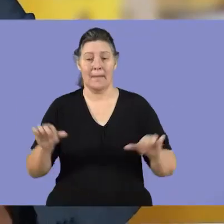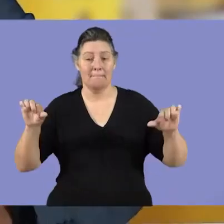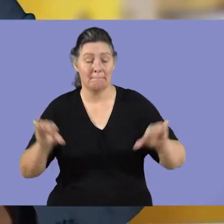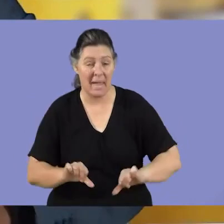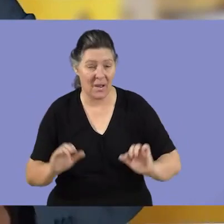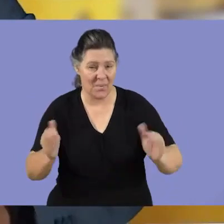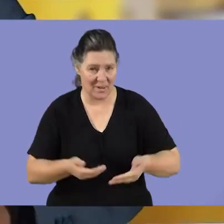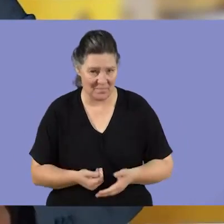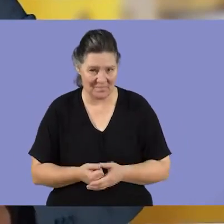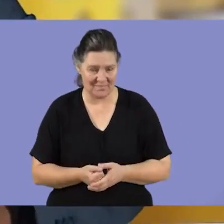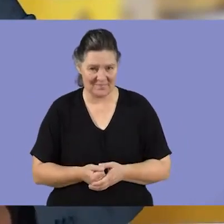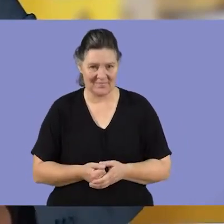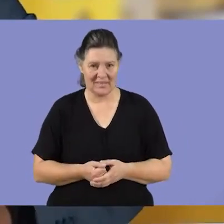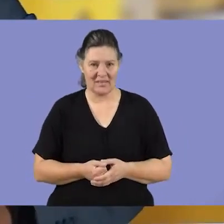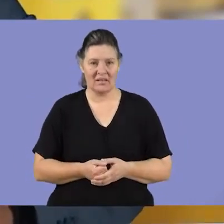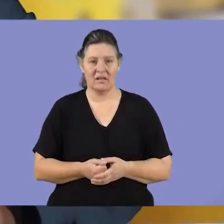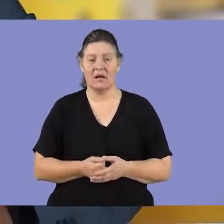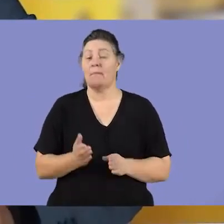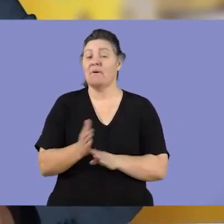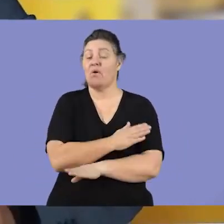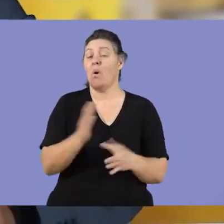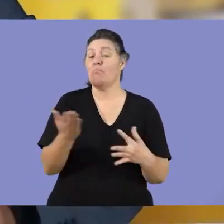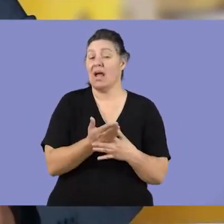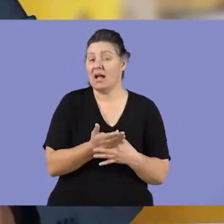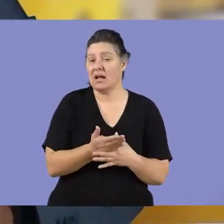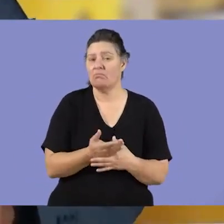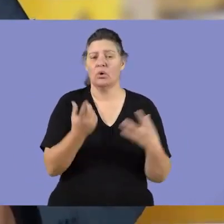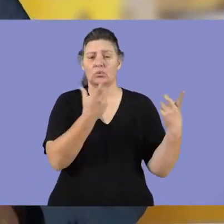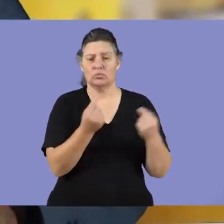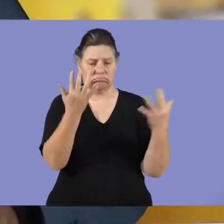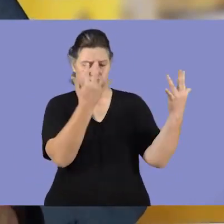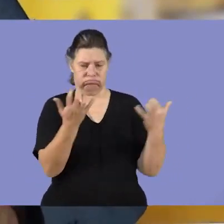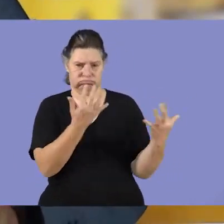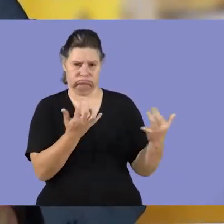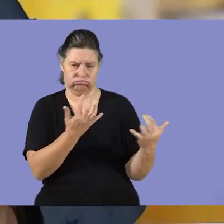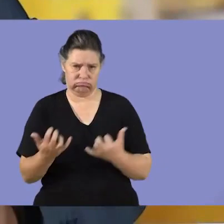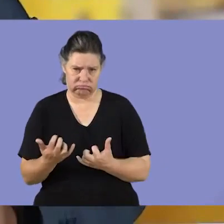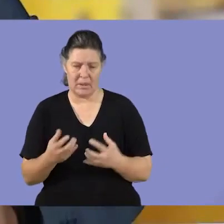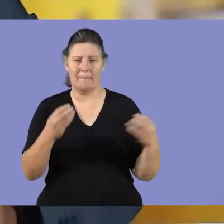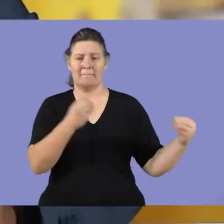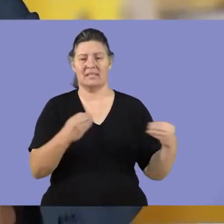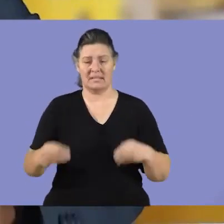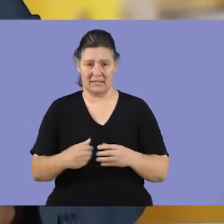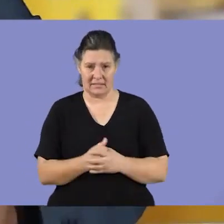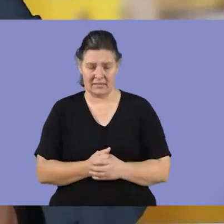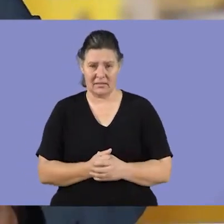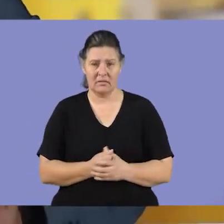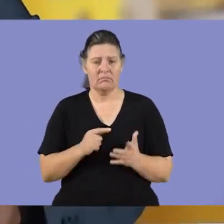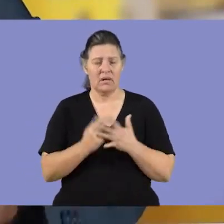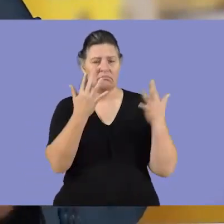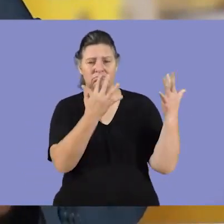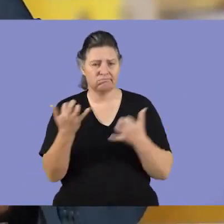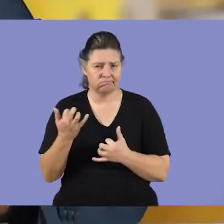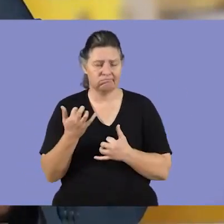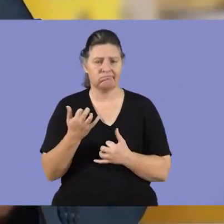Welcome back, dear Grade 10 learners. Before the ad break, we did some calculations on a business and we were able to